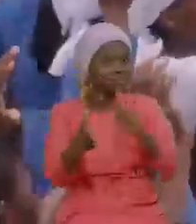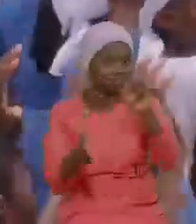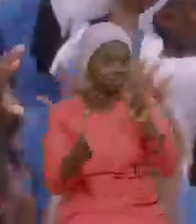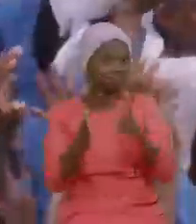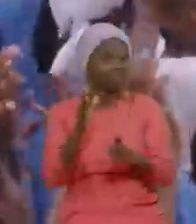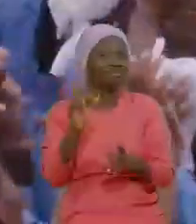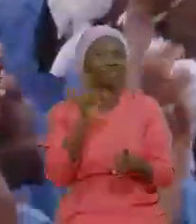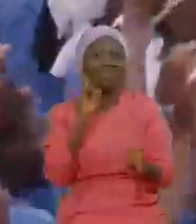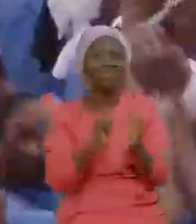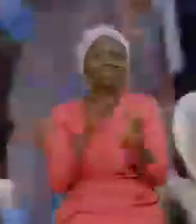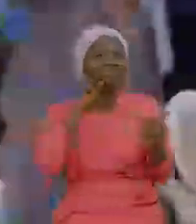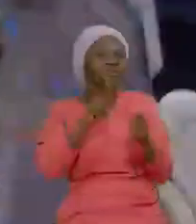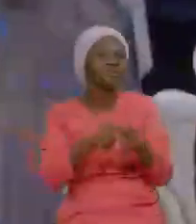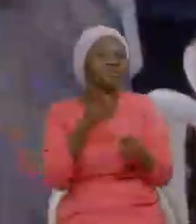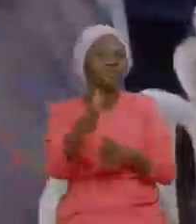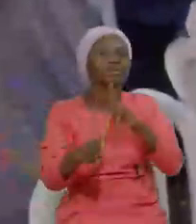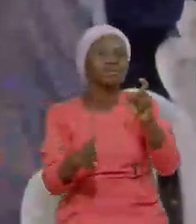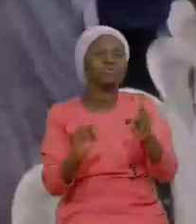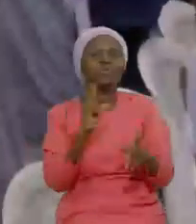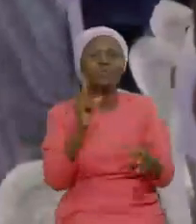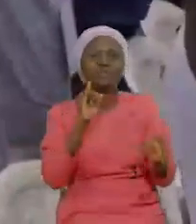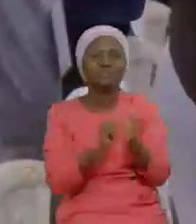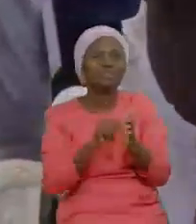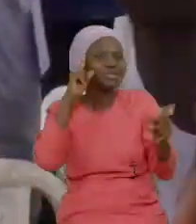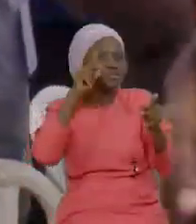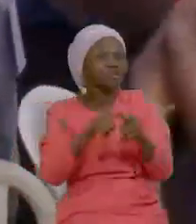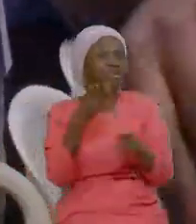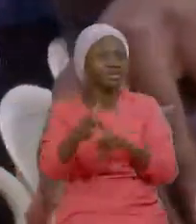that sister there? Where is that brother there?